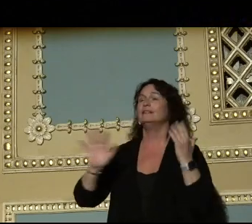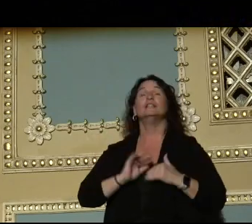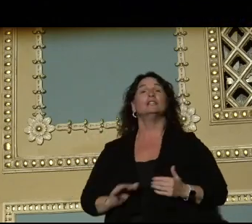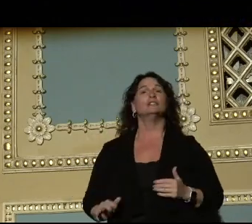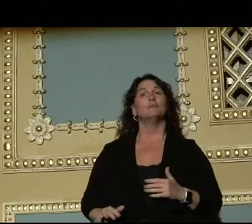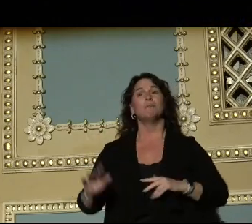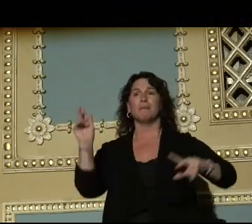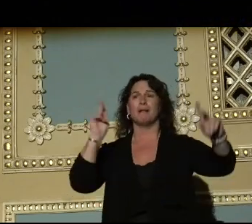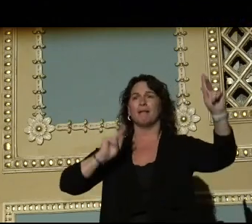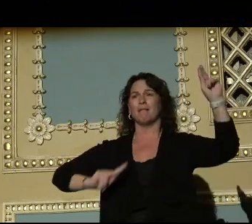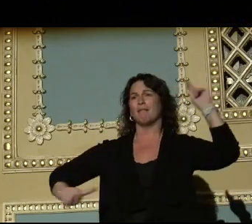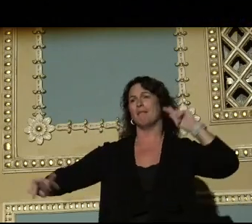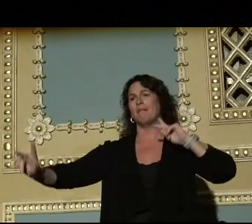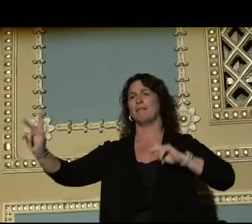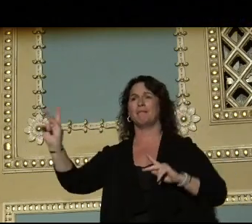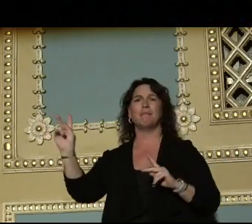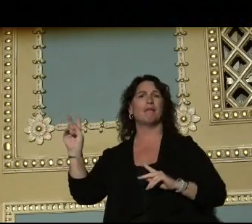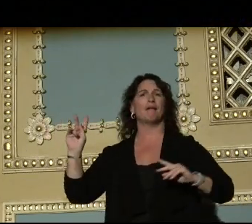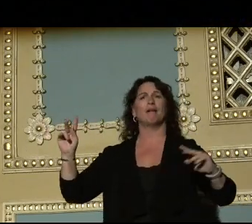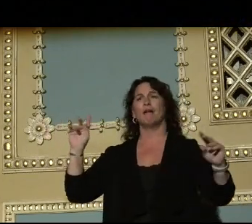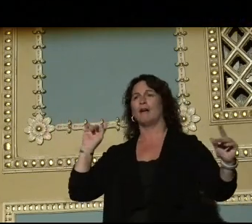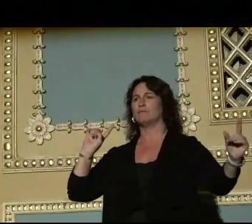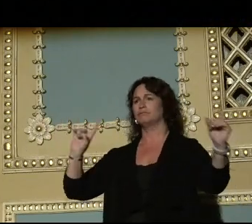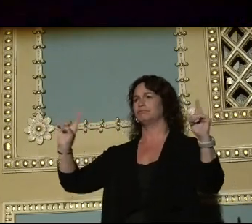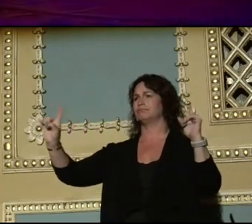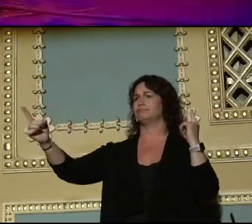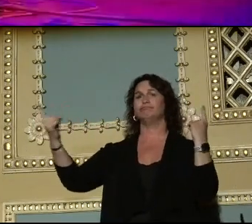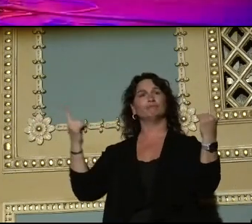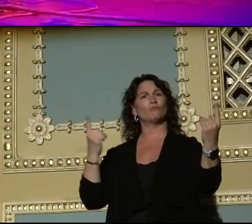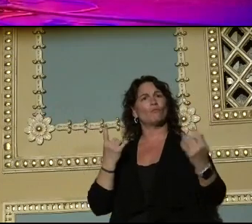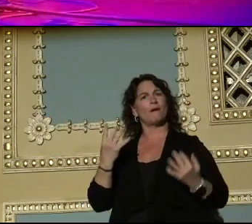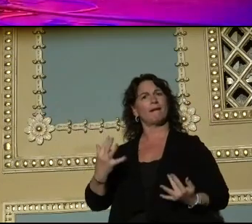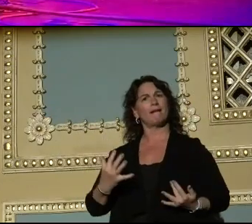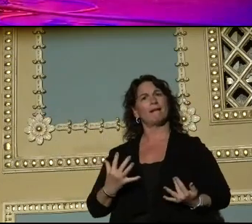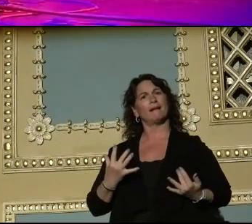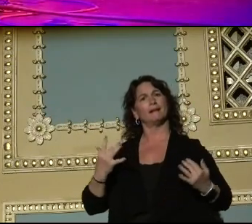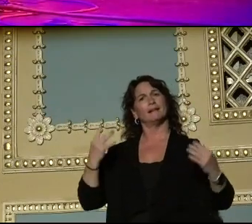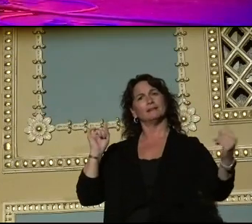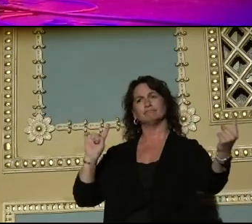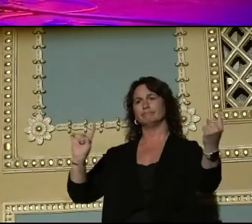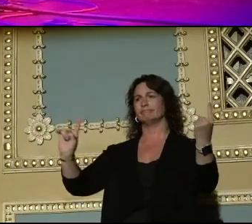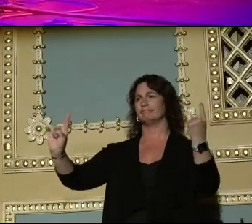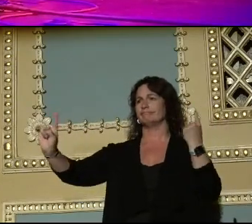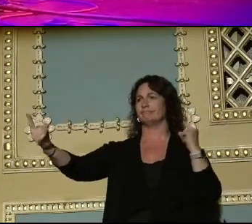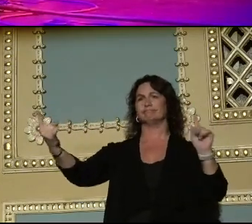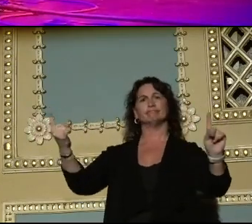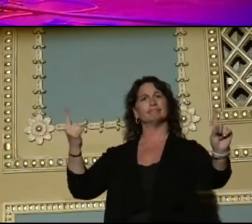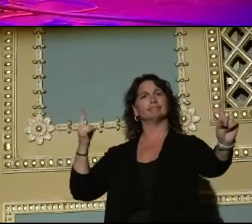Strangers waiting up and down the